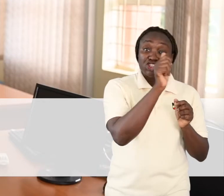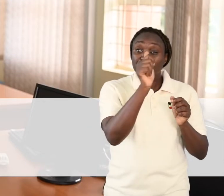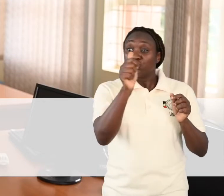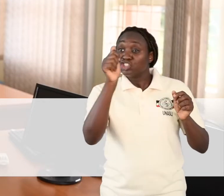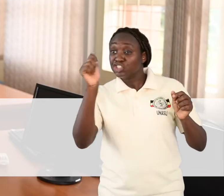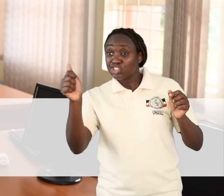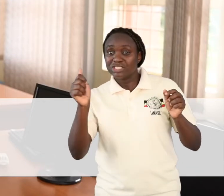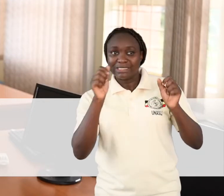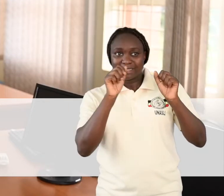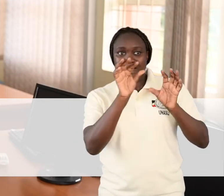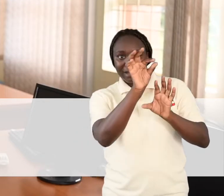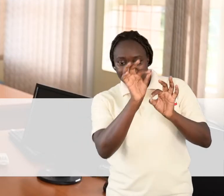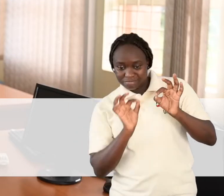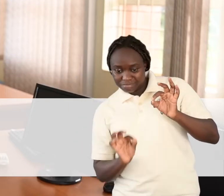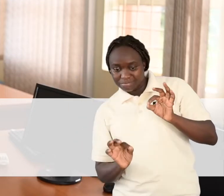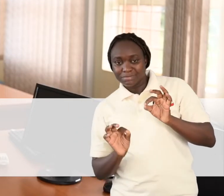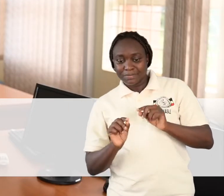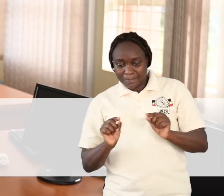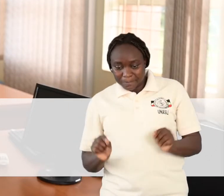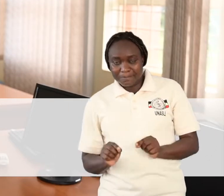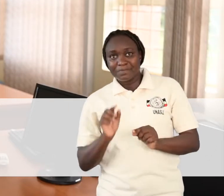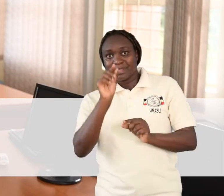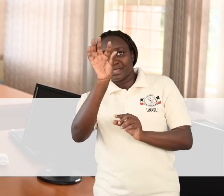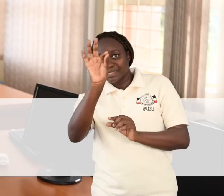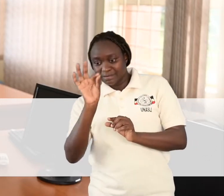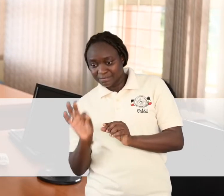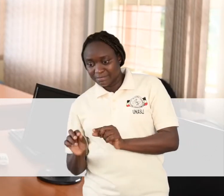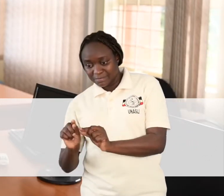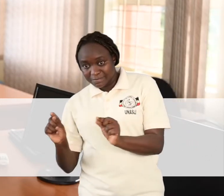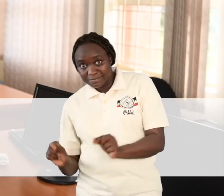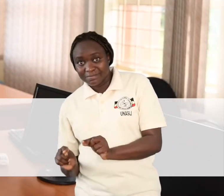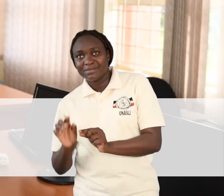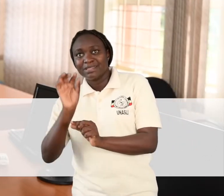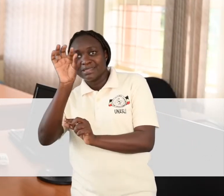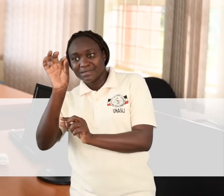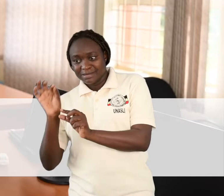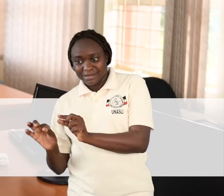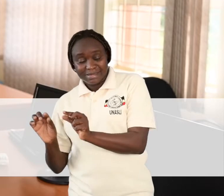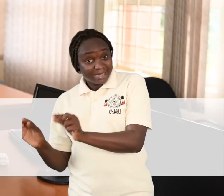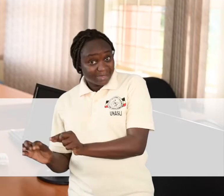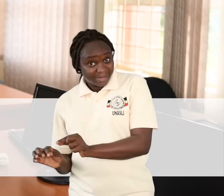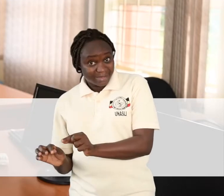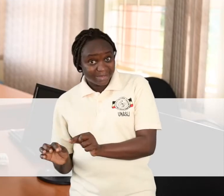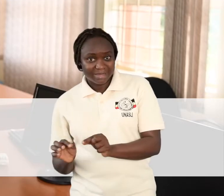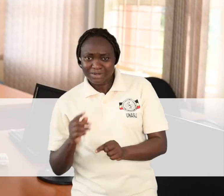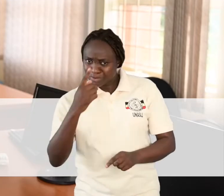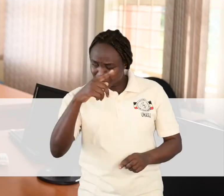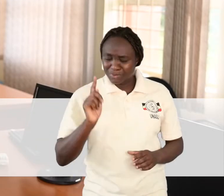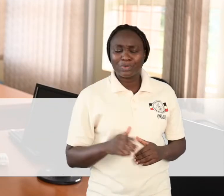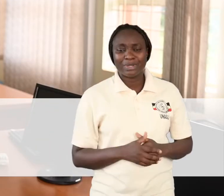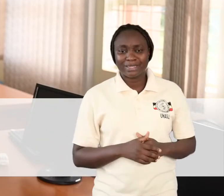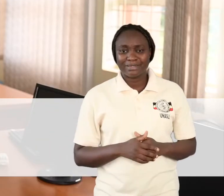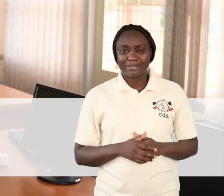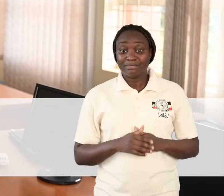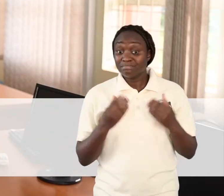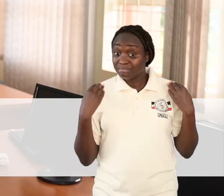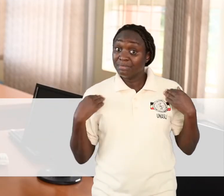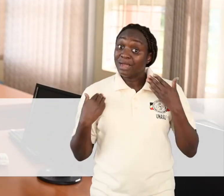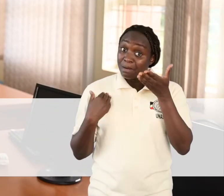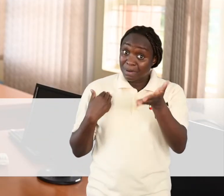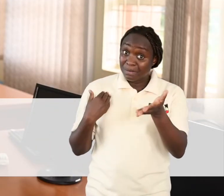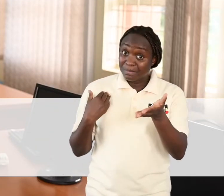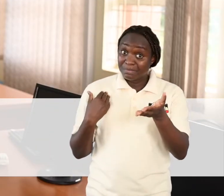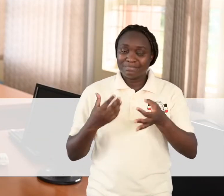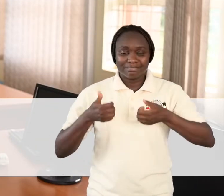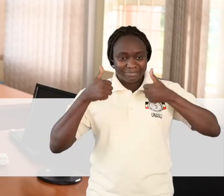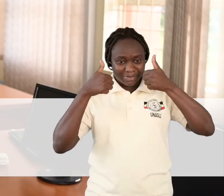is a subset. That's very true. So whoever's done that, it's correct. Thank you for